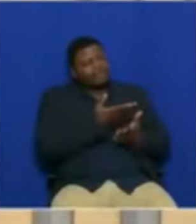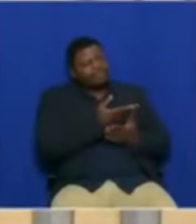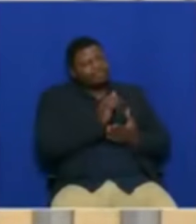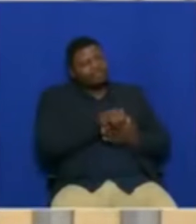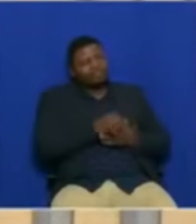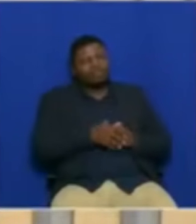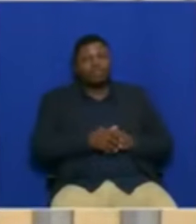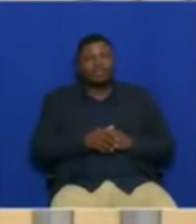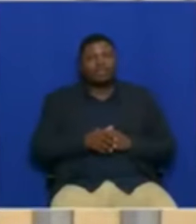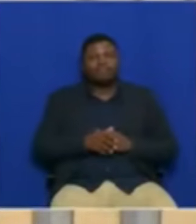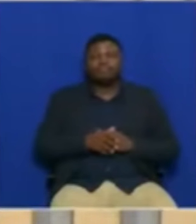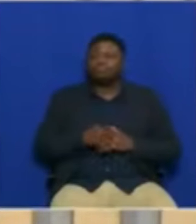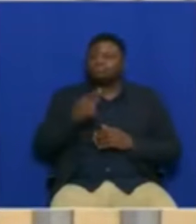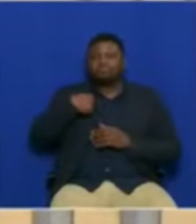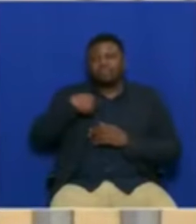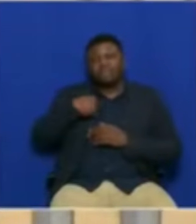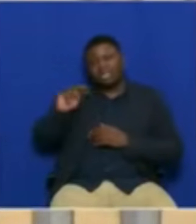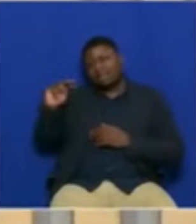said,